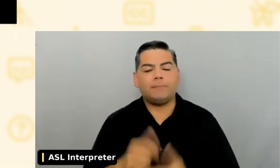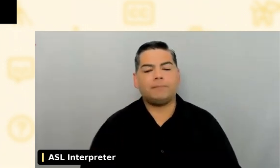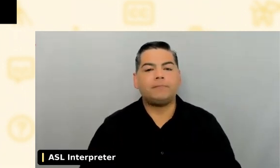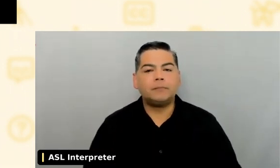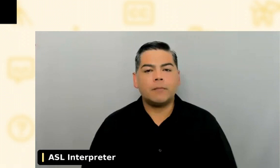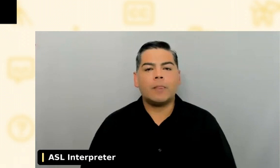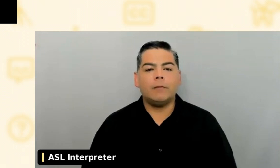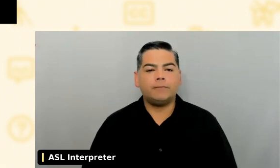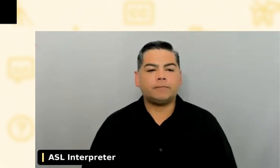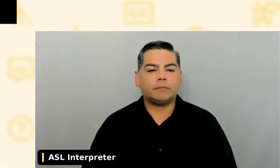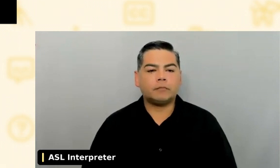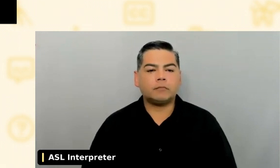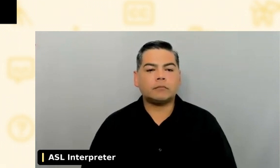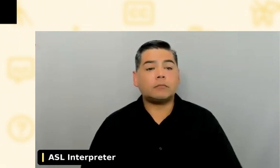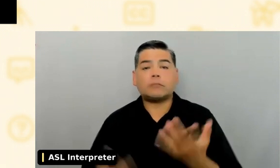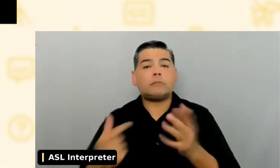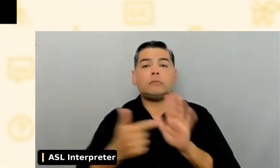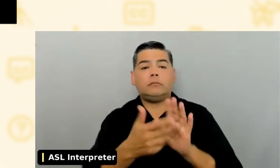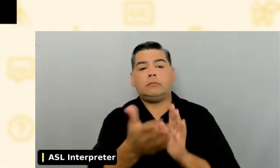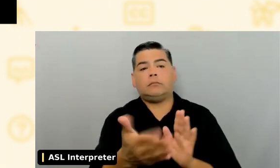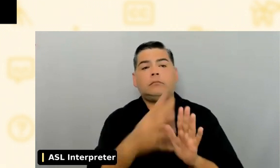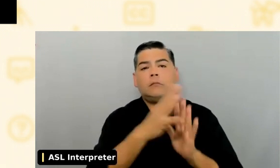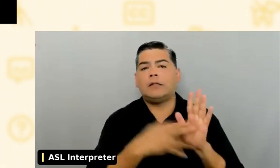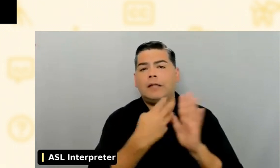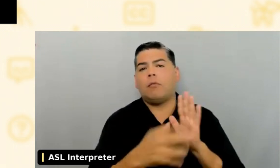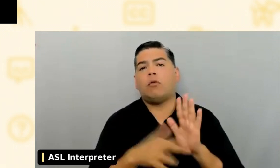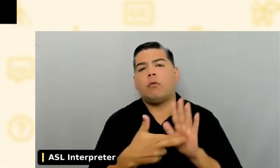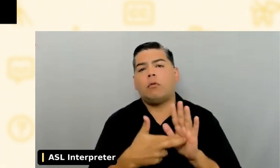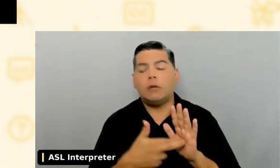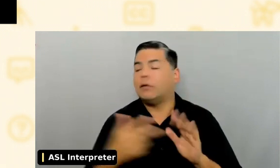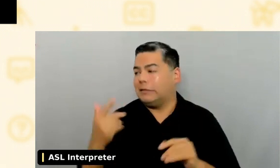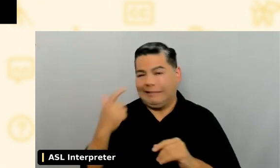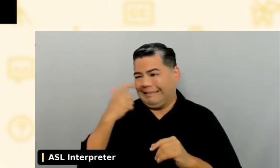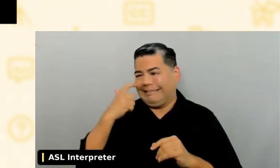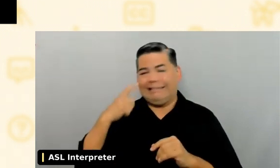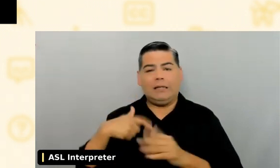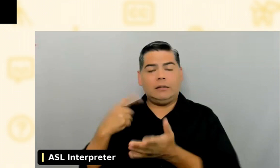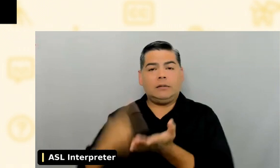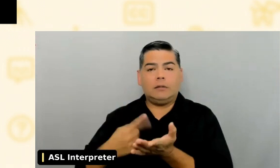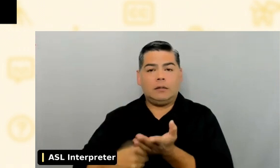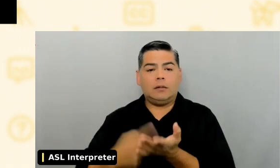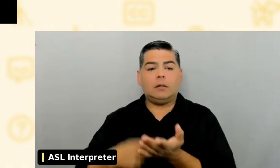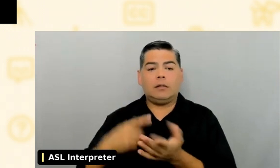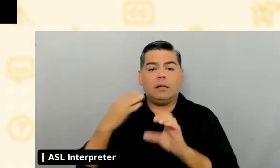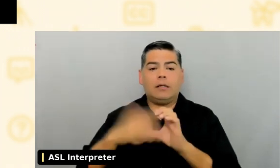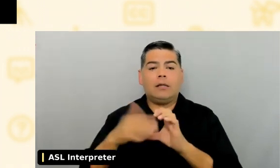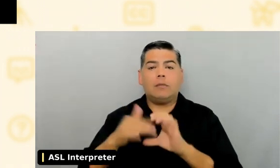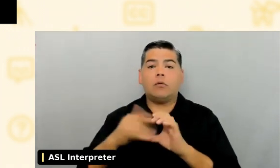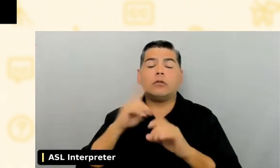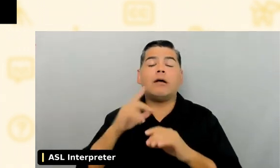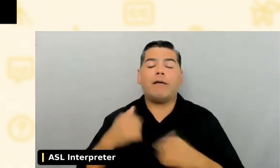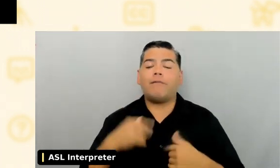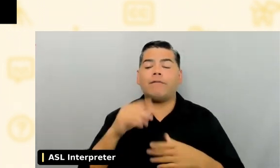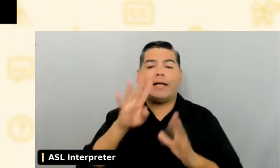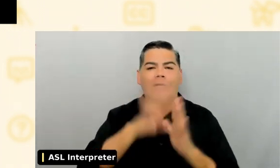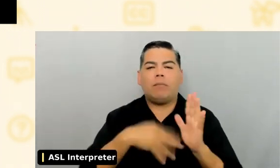So let's go with the table row. So I mentioned earlier that emails use tables, HTML tables